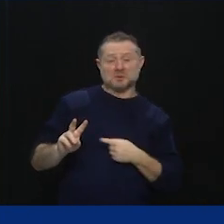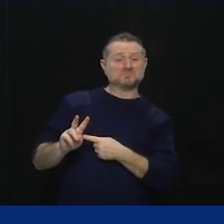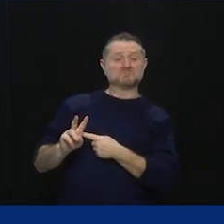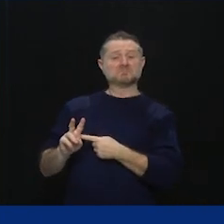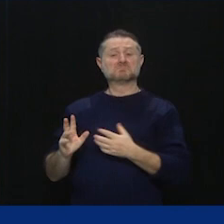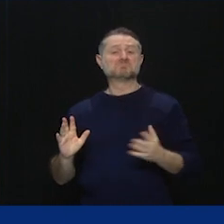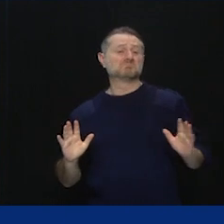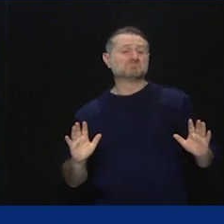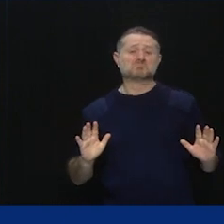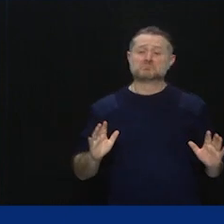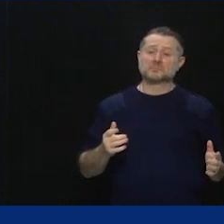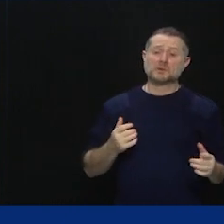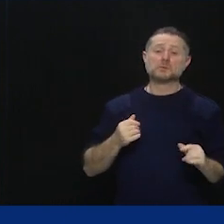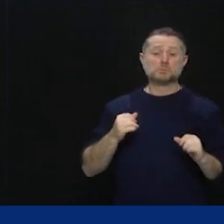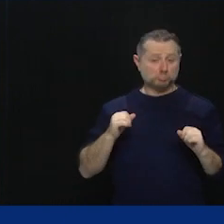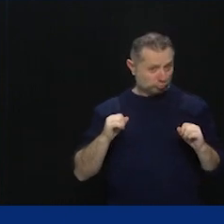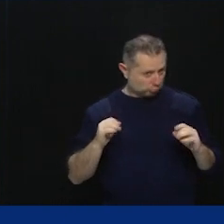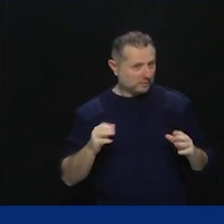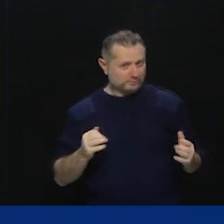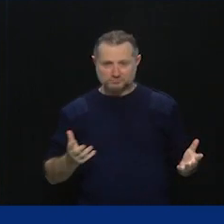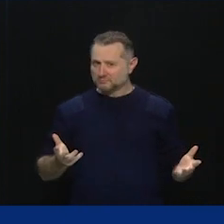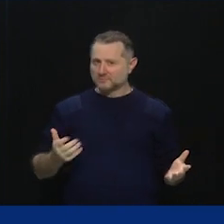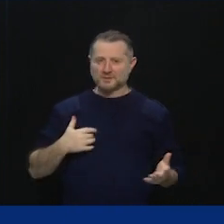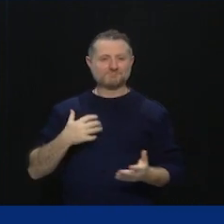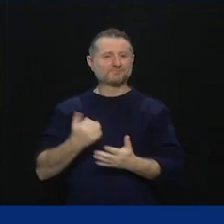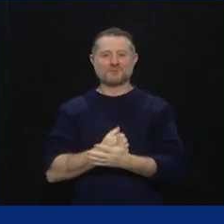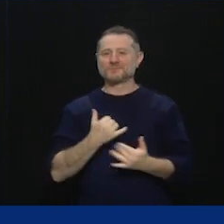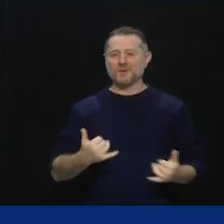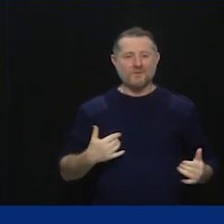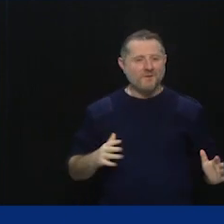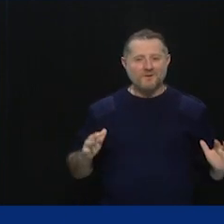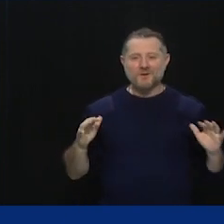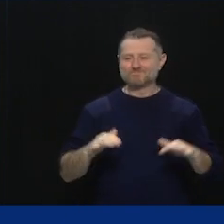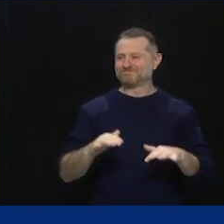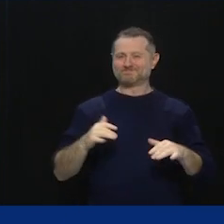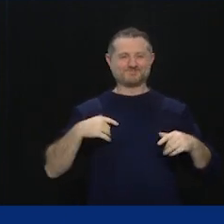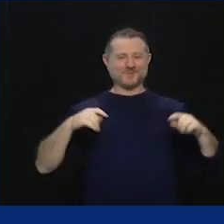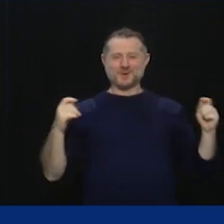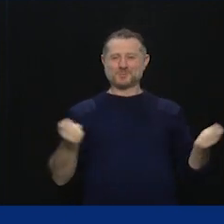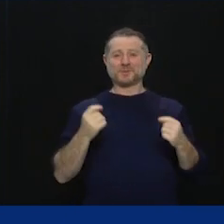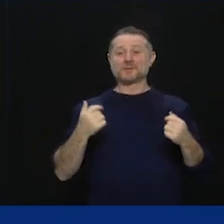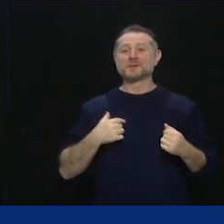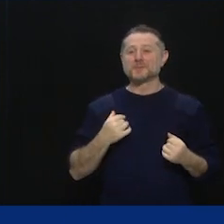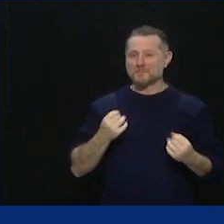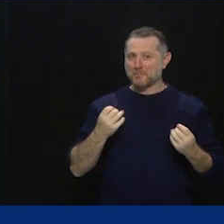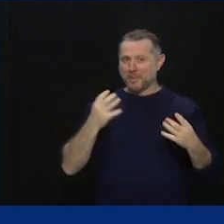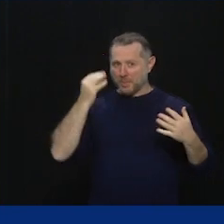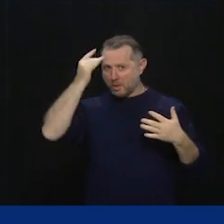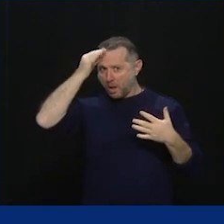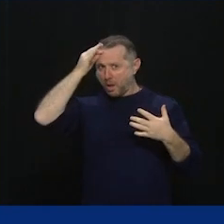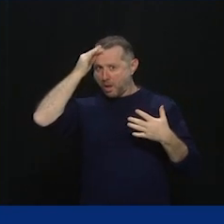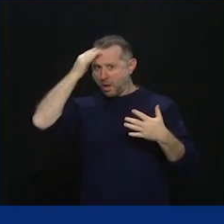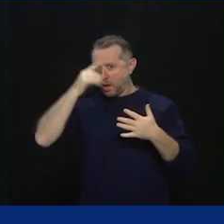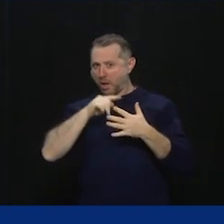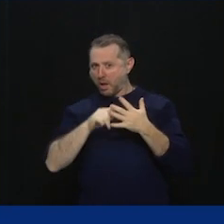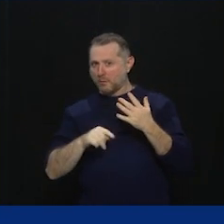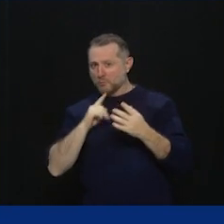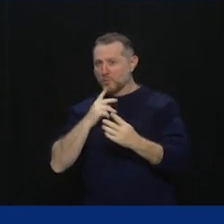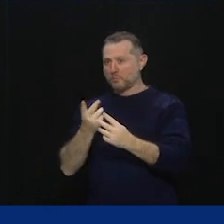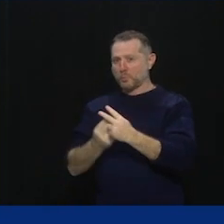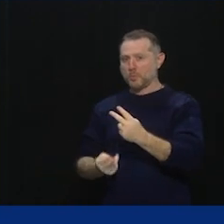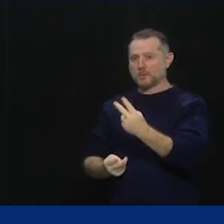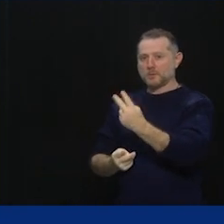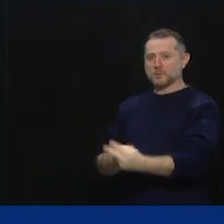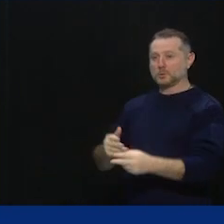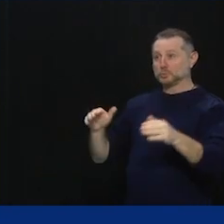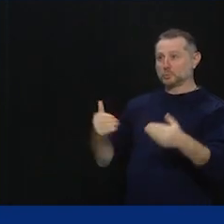celebrating today. And I have many, many thoughts. First of all, to be introduced by a couple of Irish lads. It turns